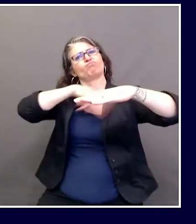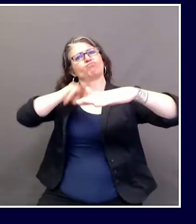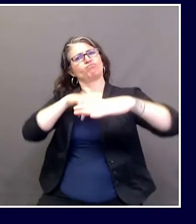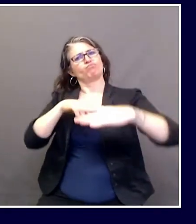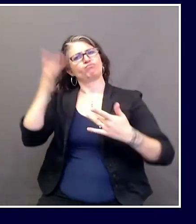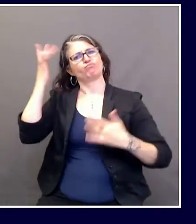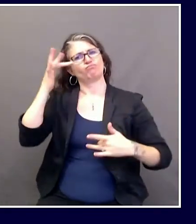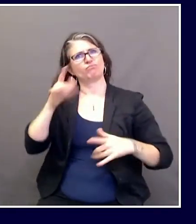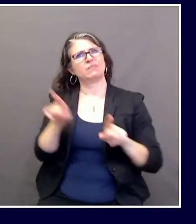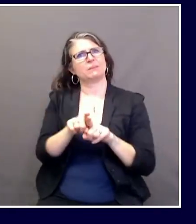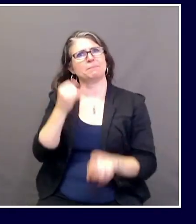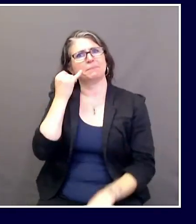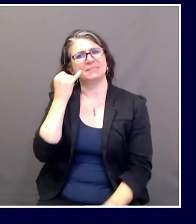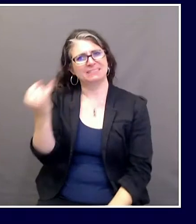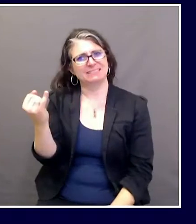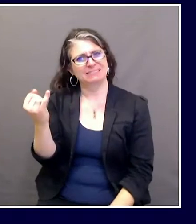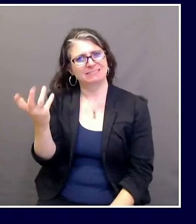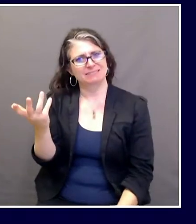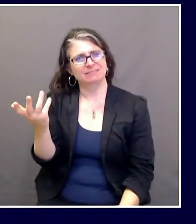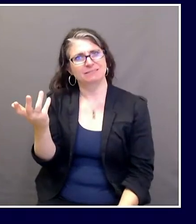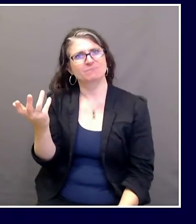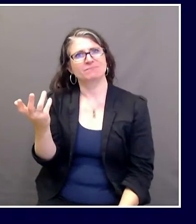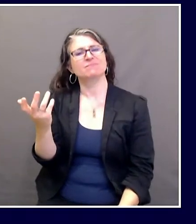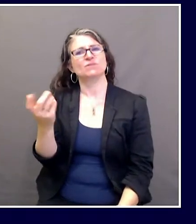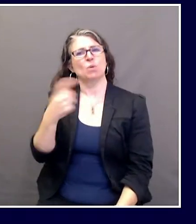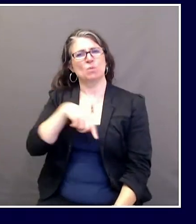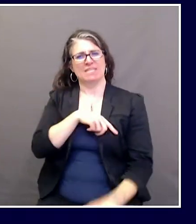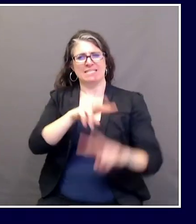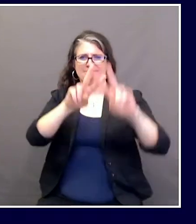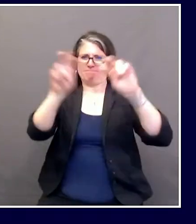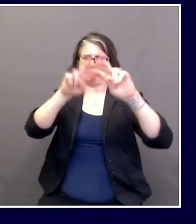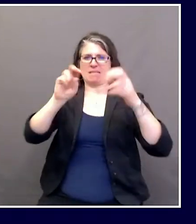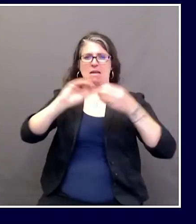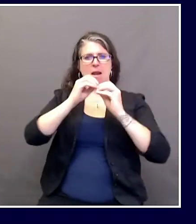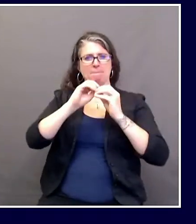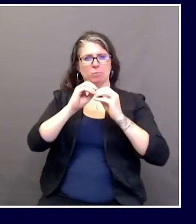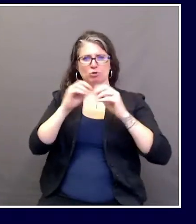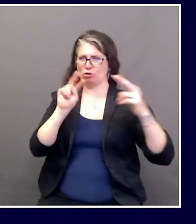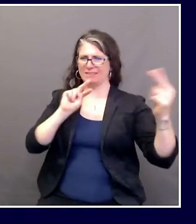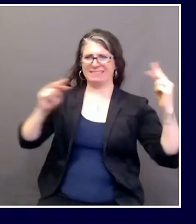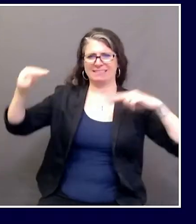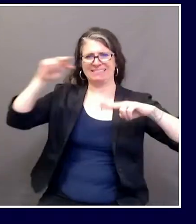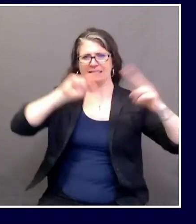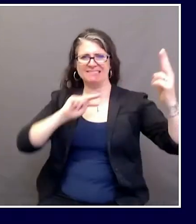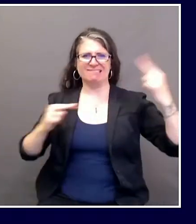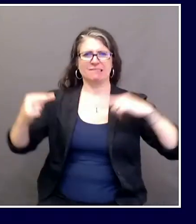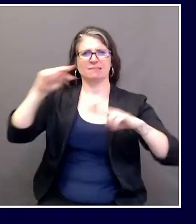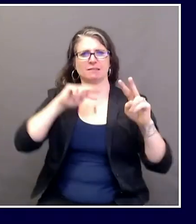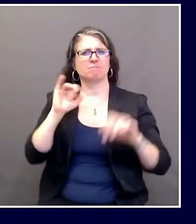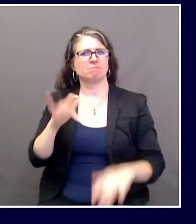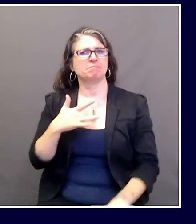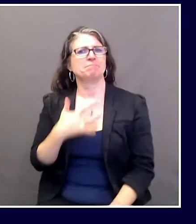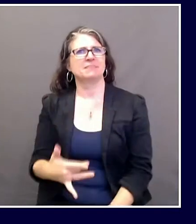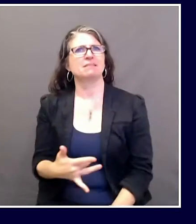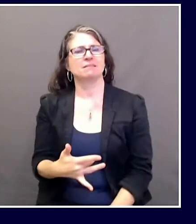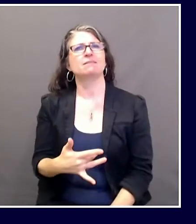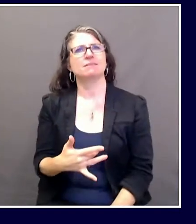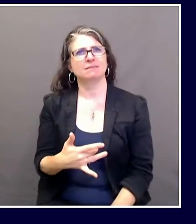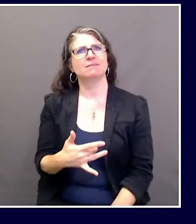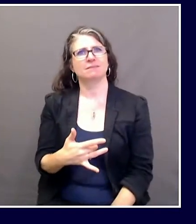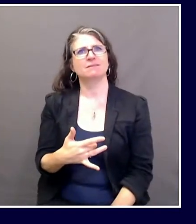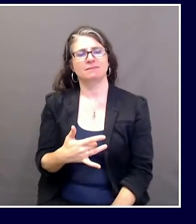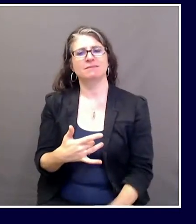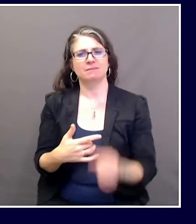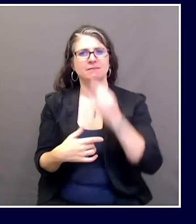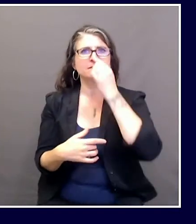and you refine the models based on that. So as we are thinking about COVID from that mathematical perspective, when we run